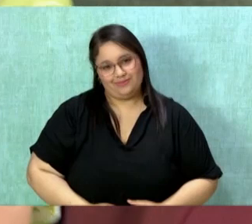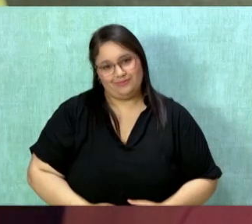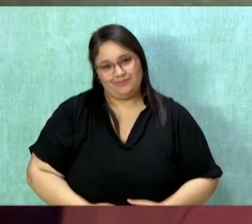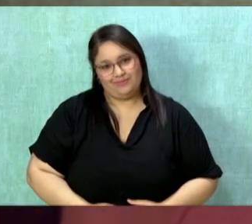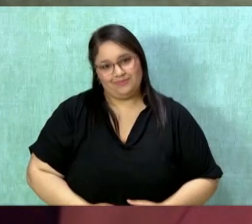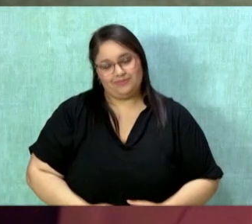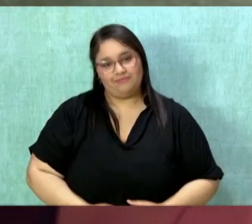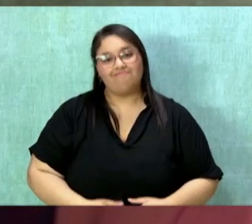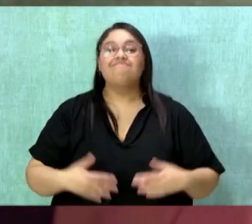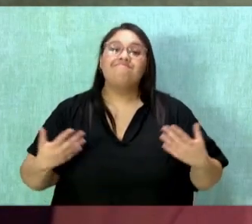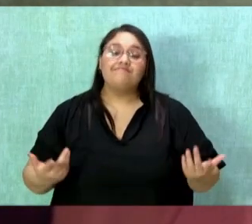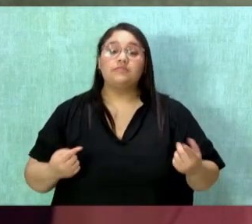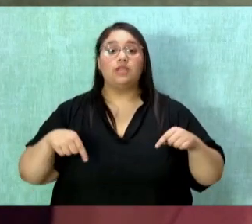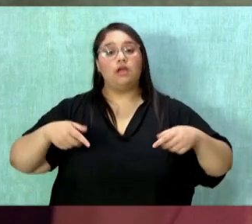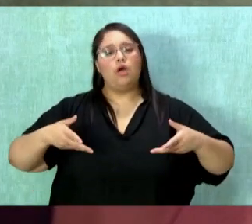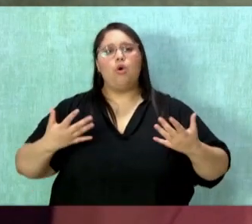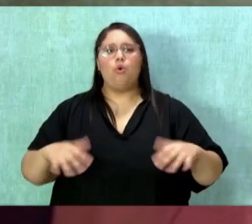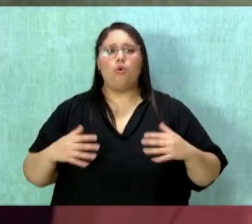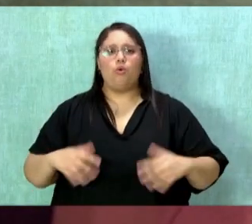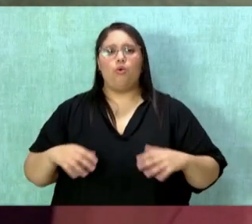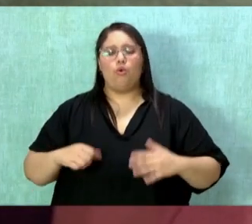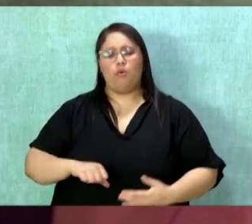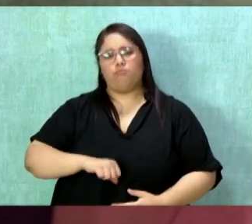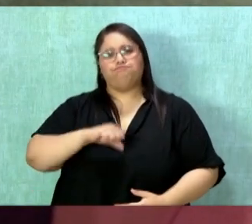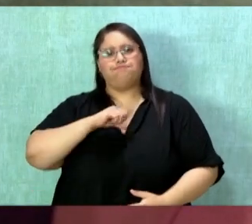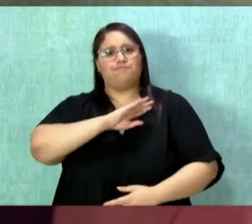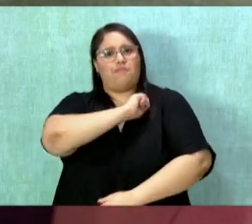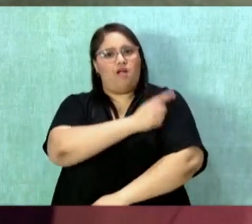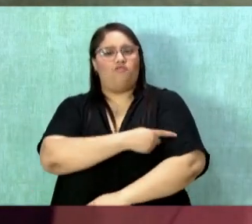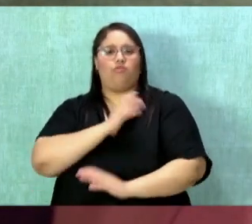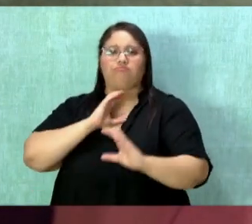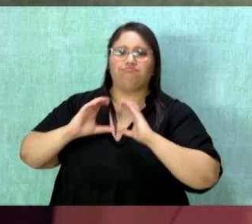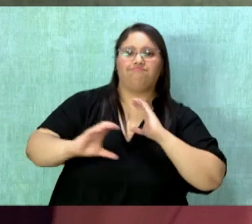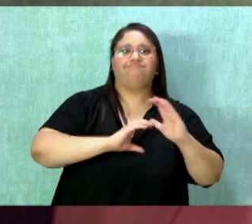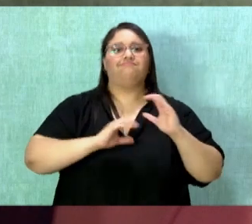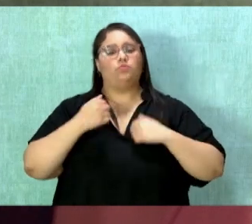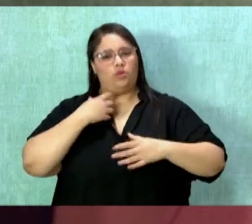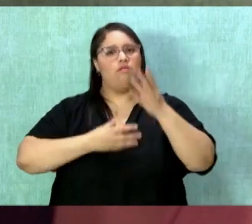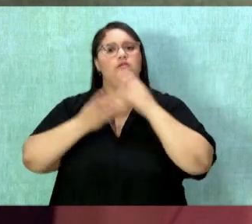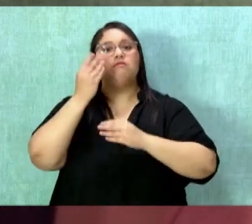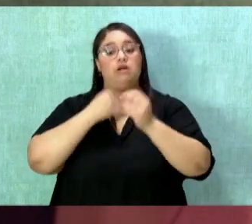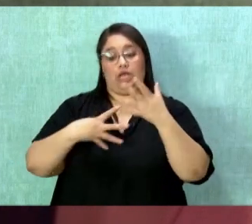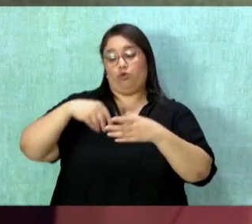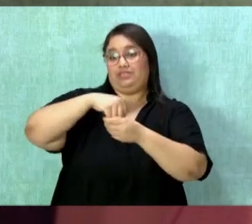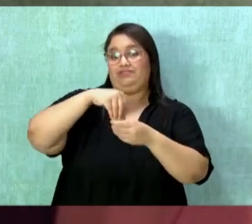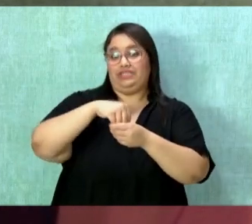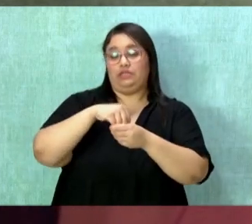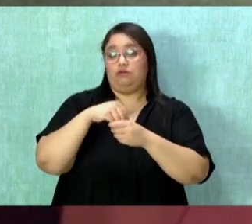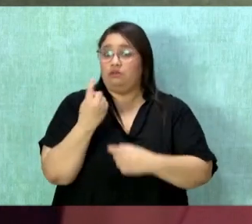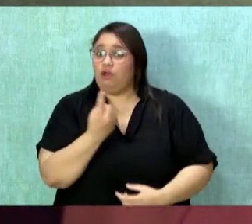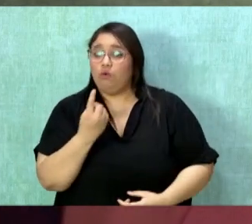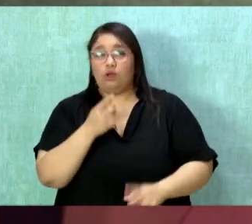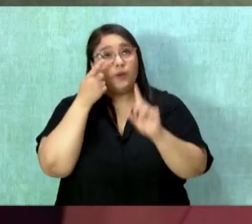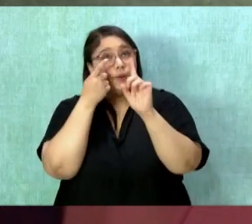welcome. Thank you. course. There we go. This has been an incredibly powerful conversation. We've learned today that inclusivity is not